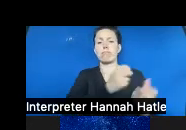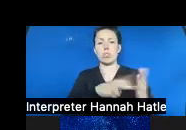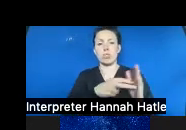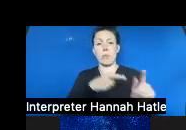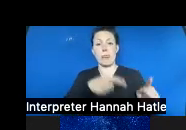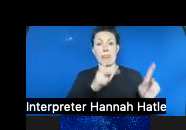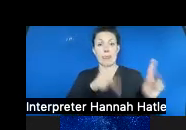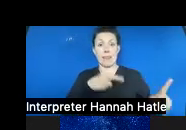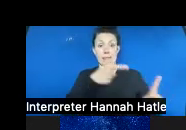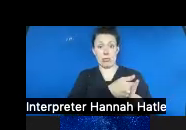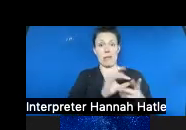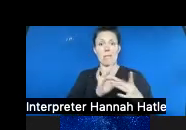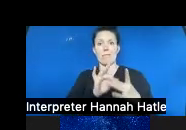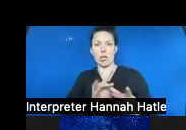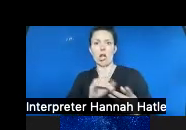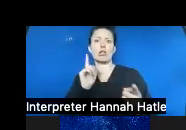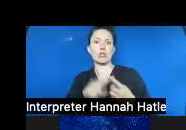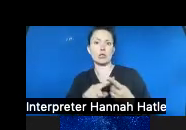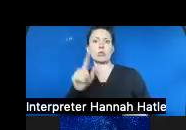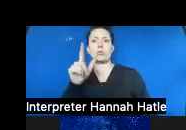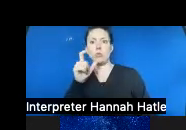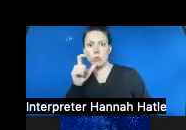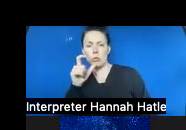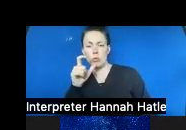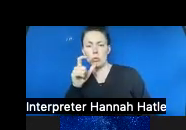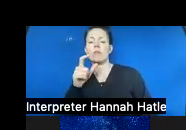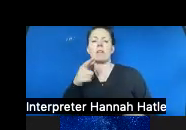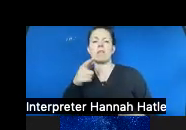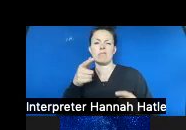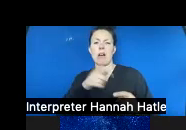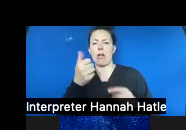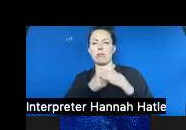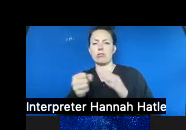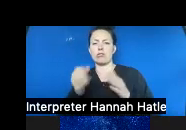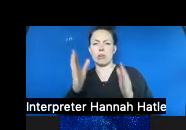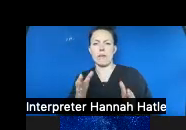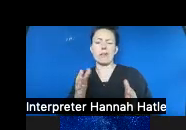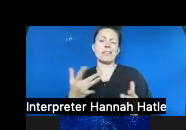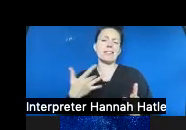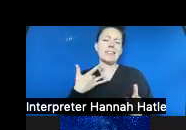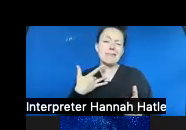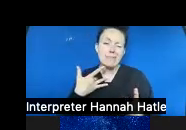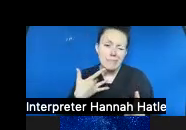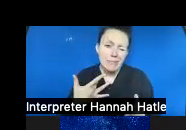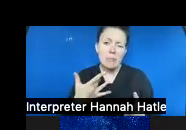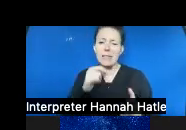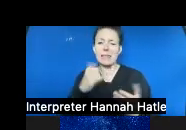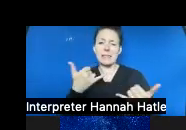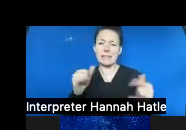to that trafficker. That's kind of old school. It doesn't still happen, yes, but now it's a